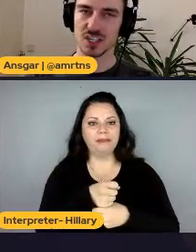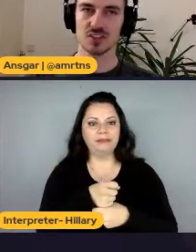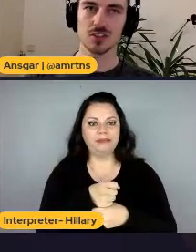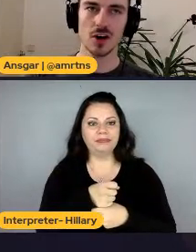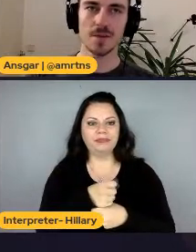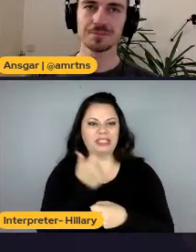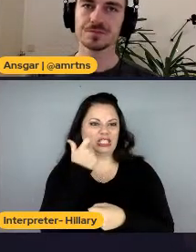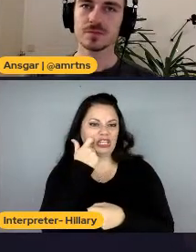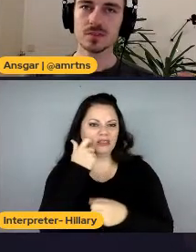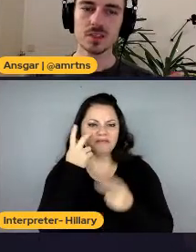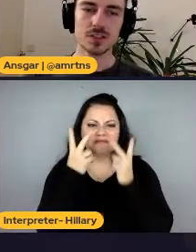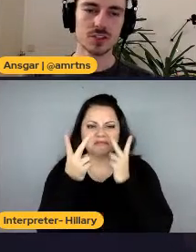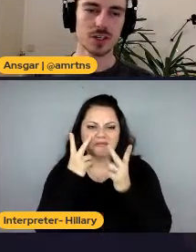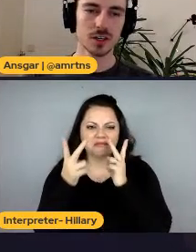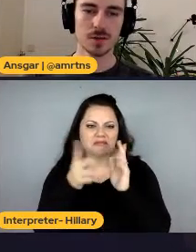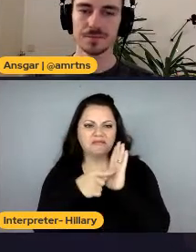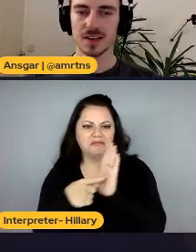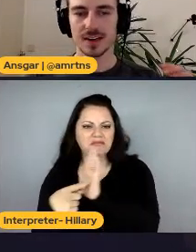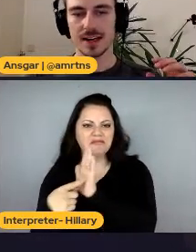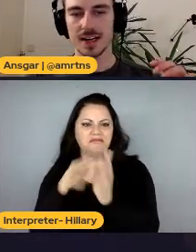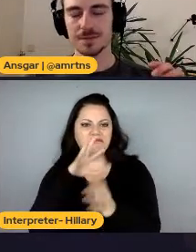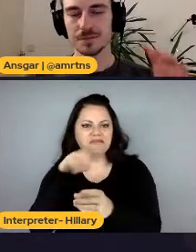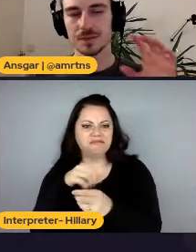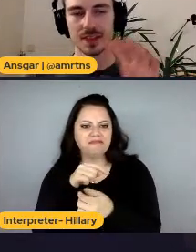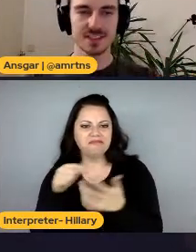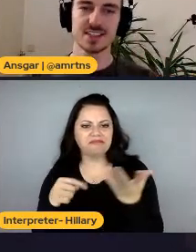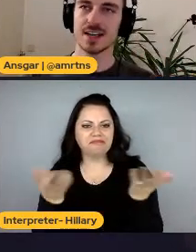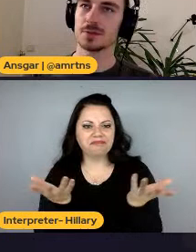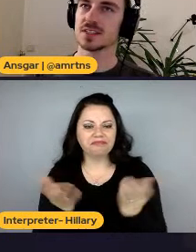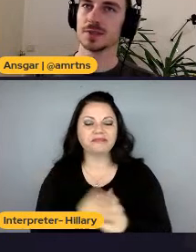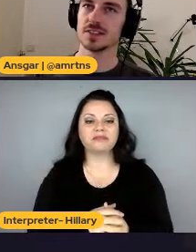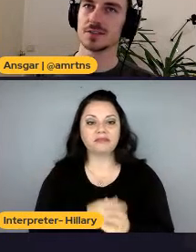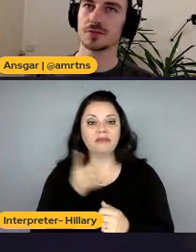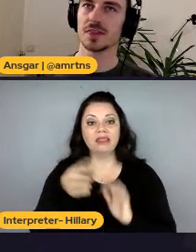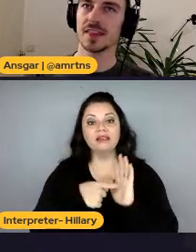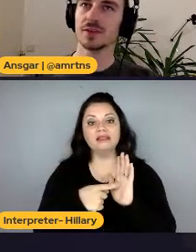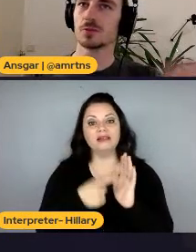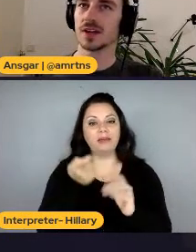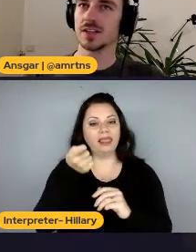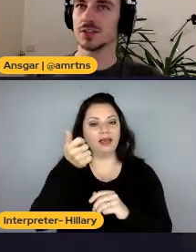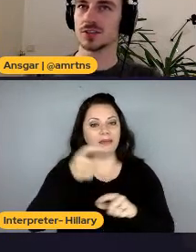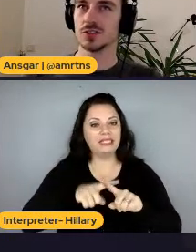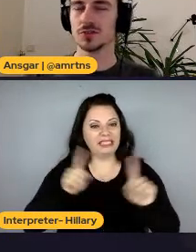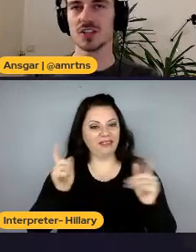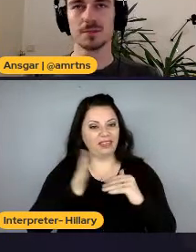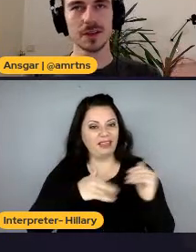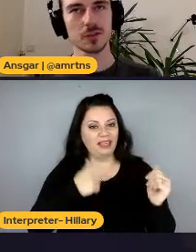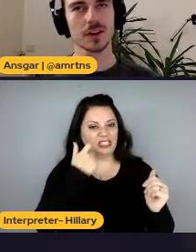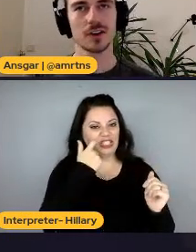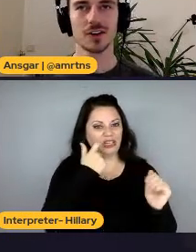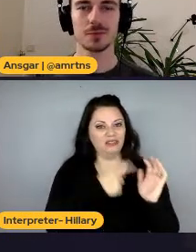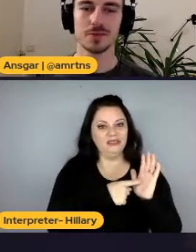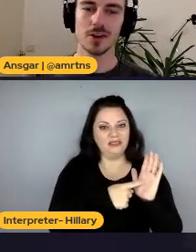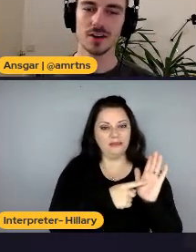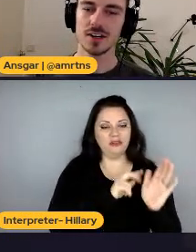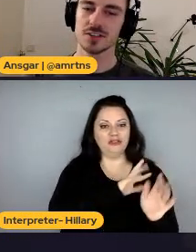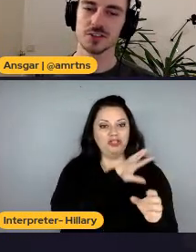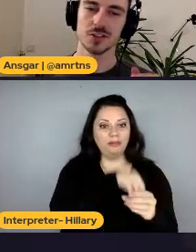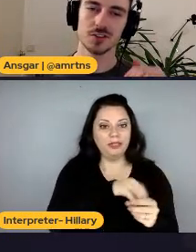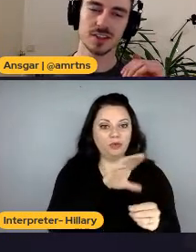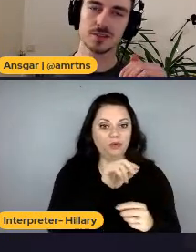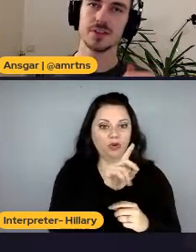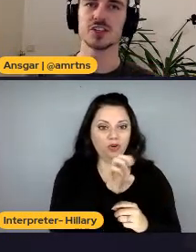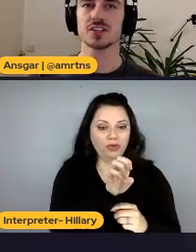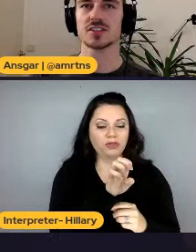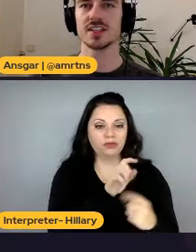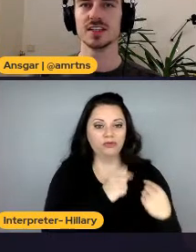what we just saw. So this example is a bit different than what I used to jump into the code before.